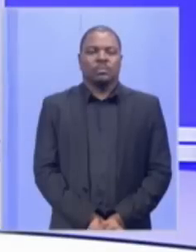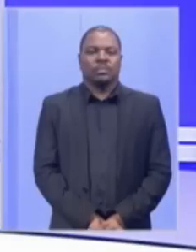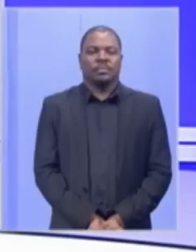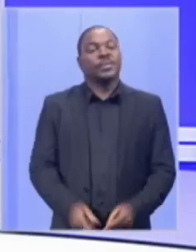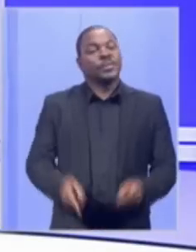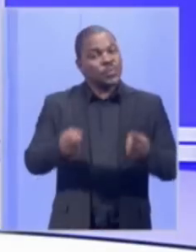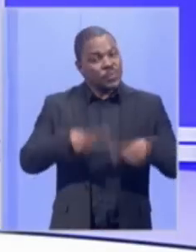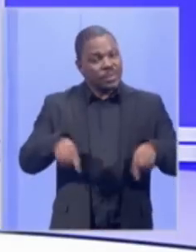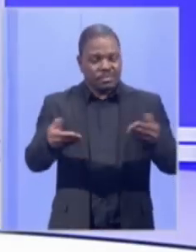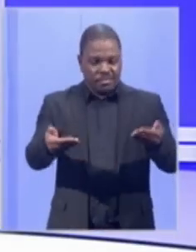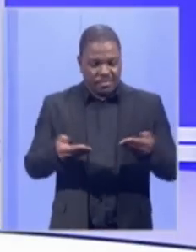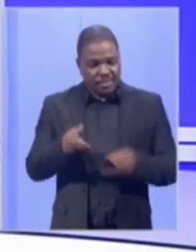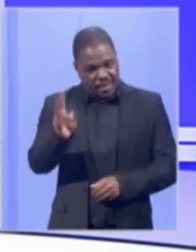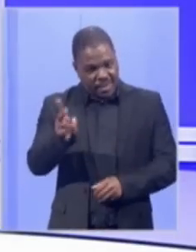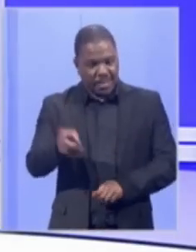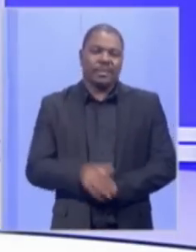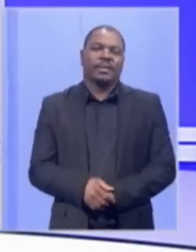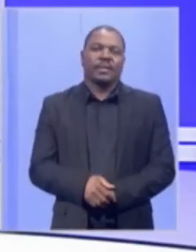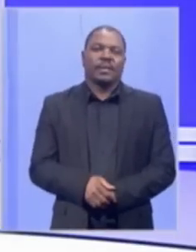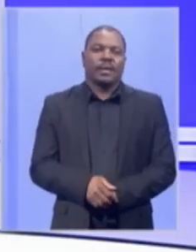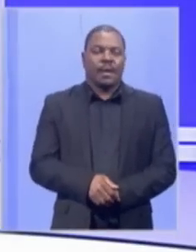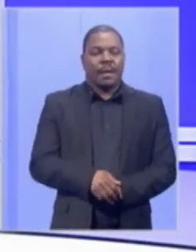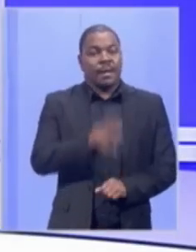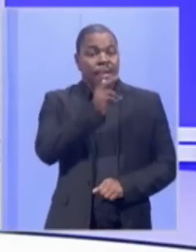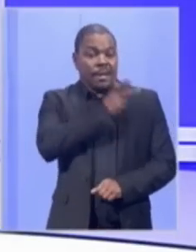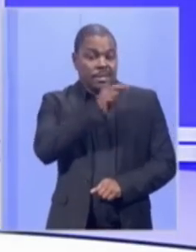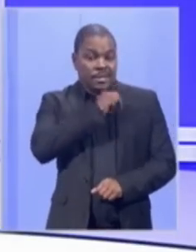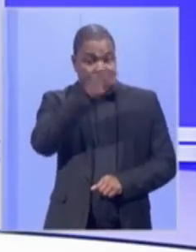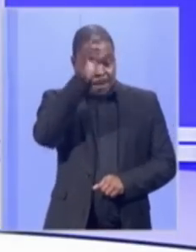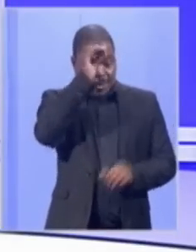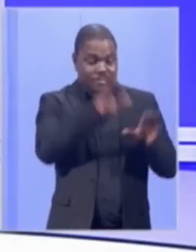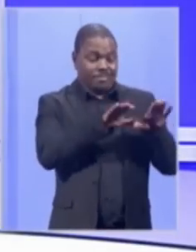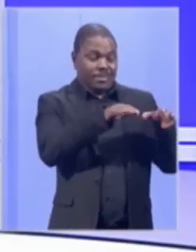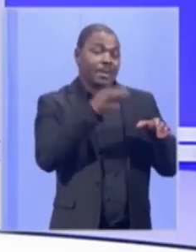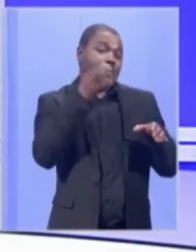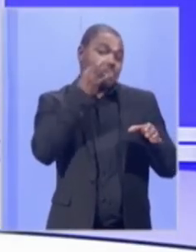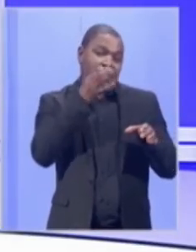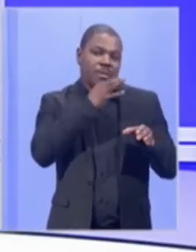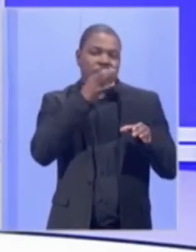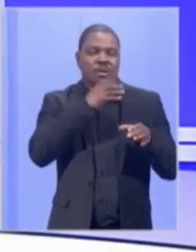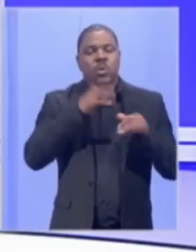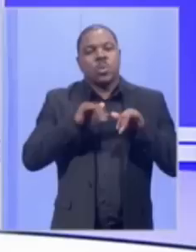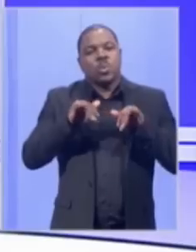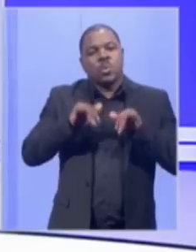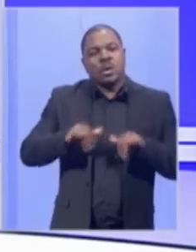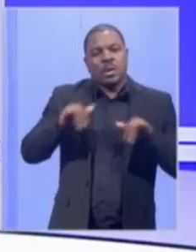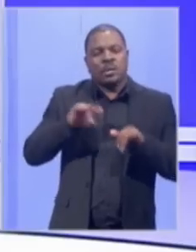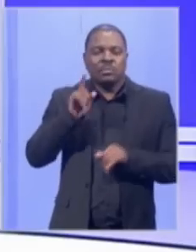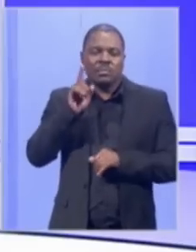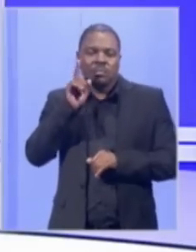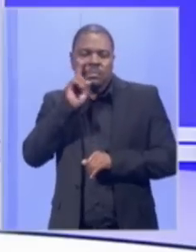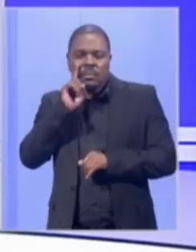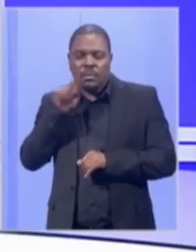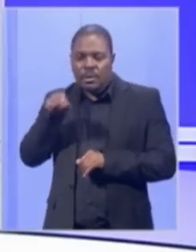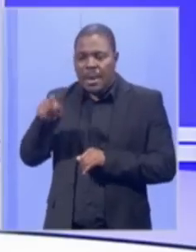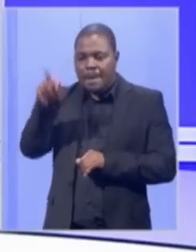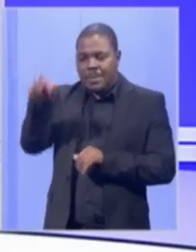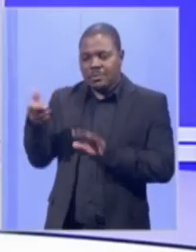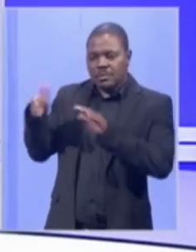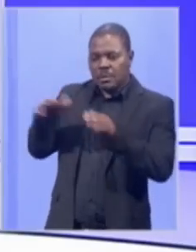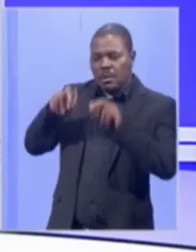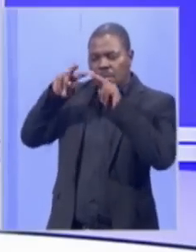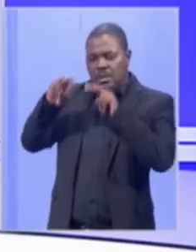Moye re boetse re a o amohela. Sepolesa sa KwaZulu-Natal se re sentse se emetse sephetho sa diteko tsa kamora lefu o